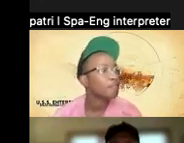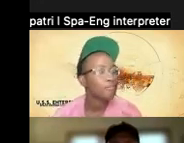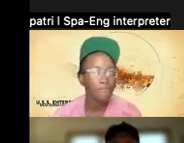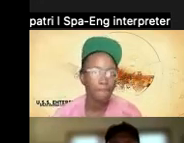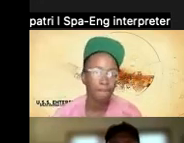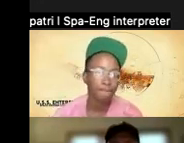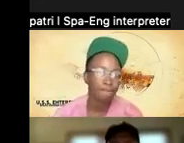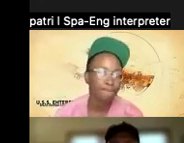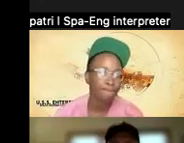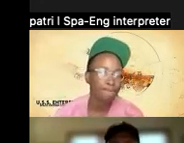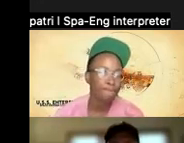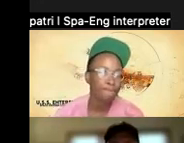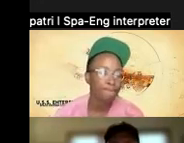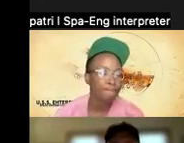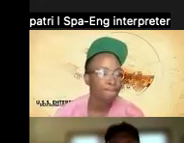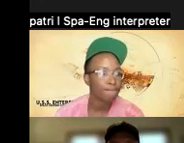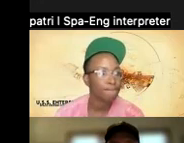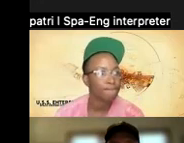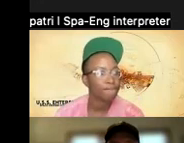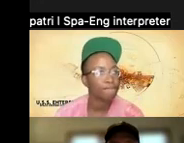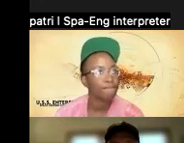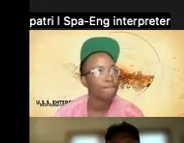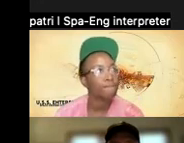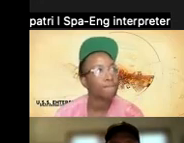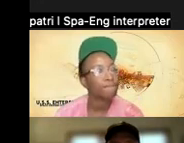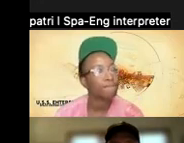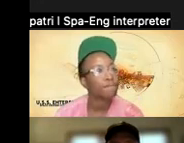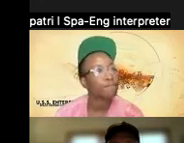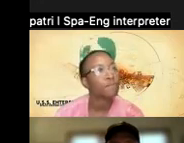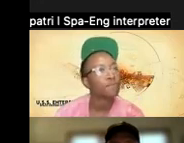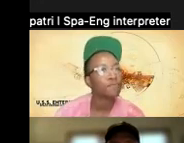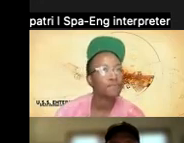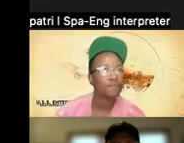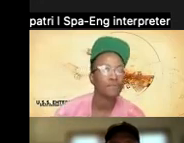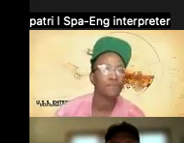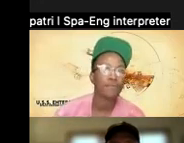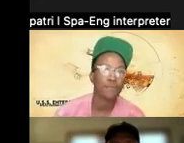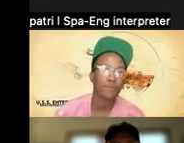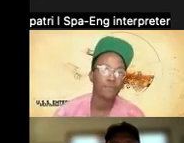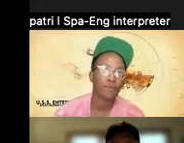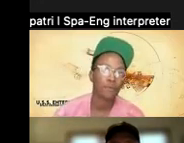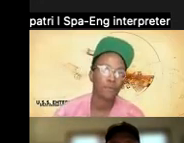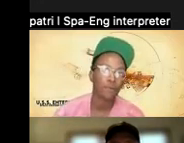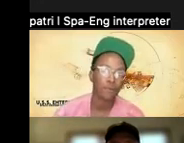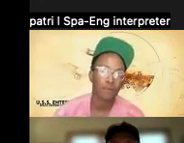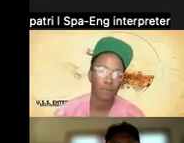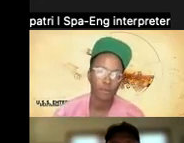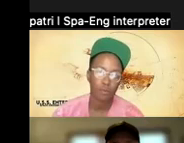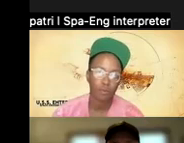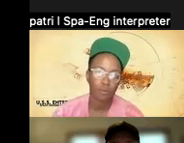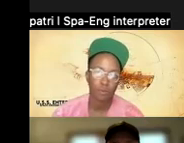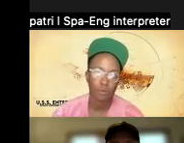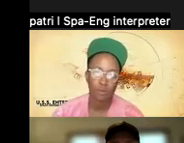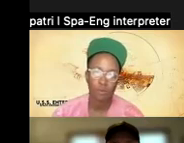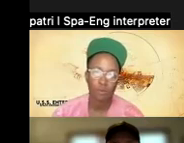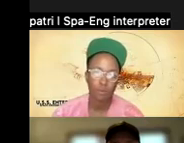be hearing from today have been doing for a long time, fighting against incarceration, but